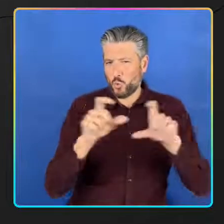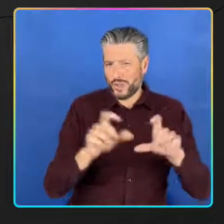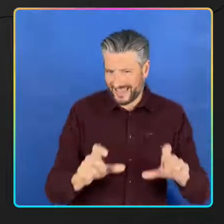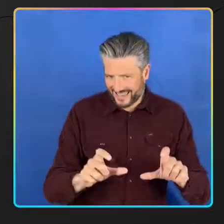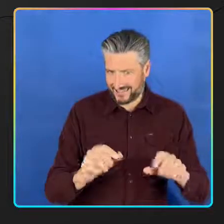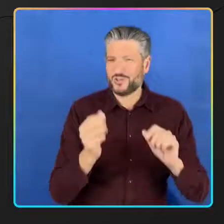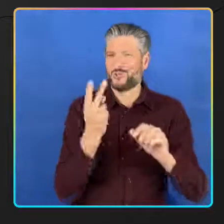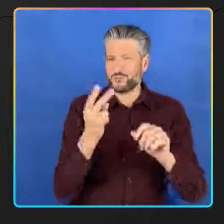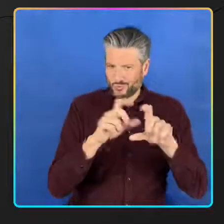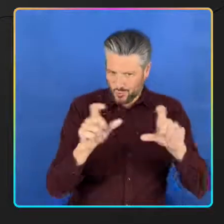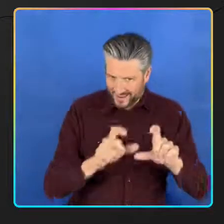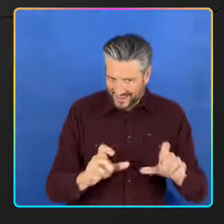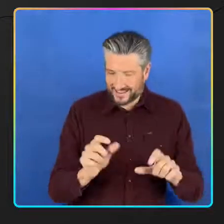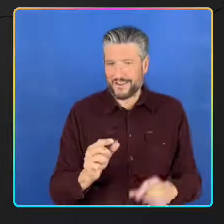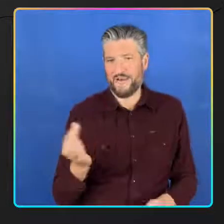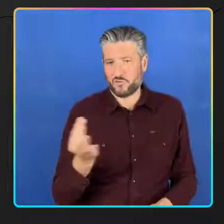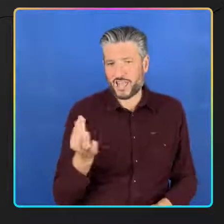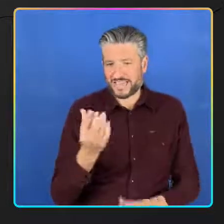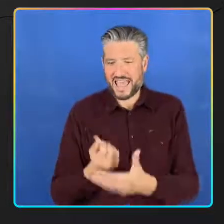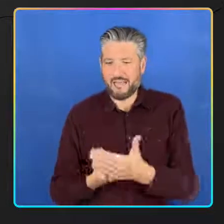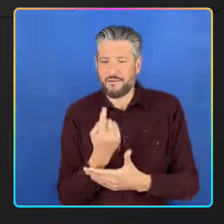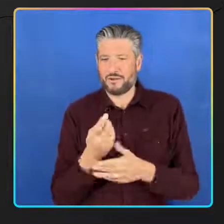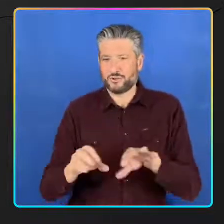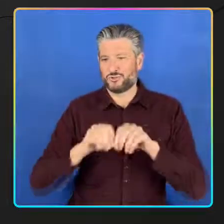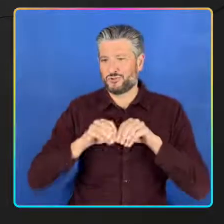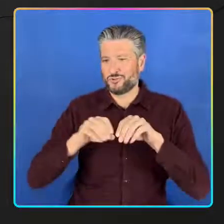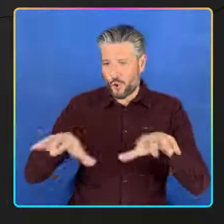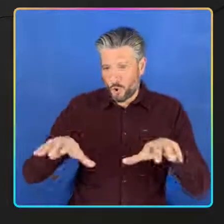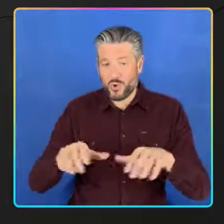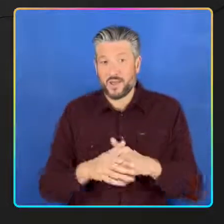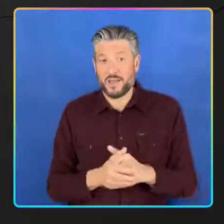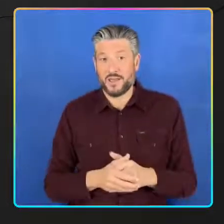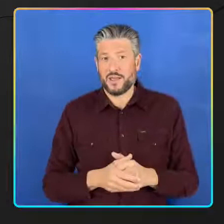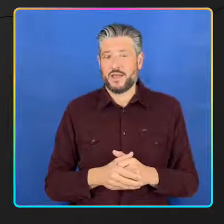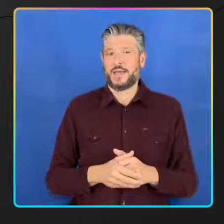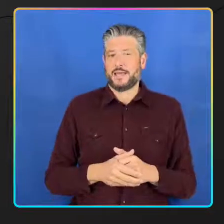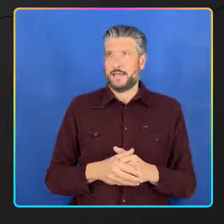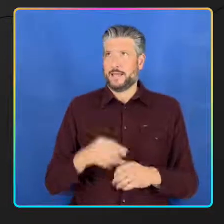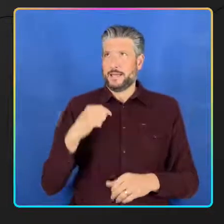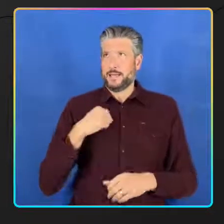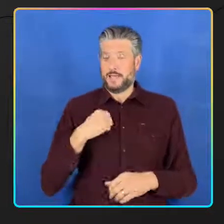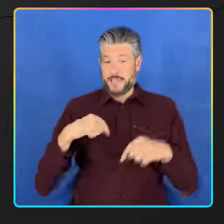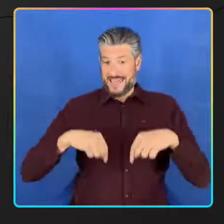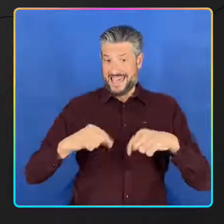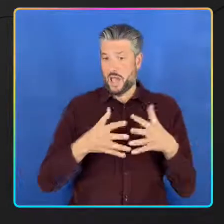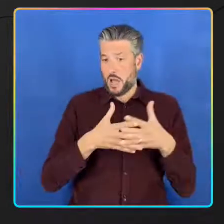In like, I think it's R11. By R, I mean Pacific time. I'm in Seattle.